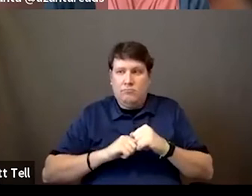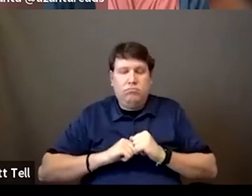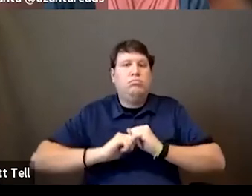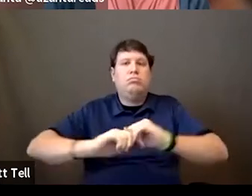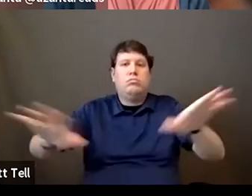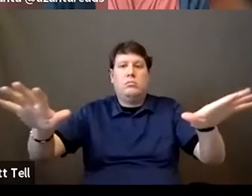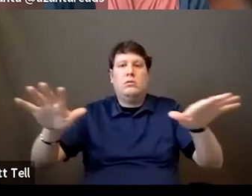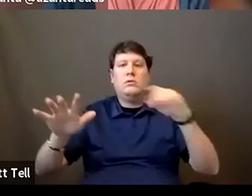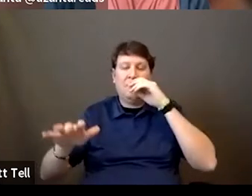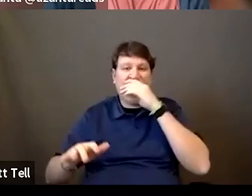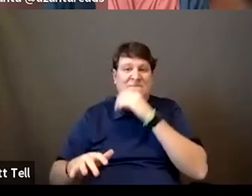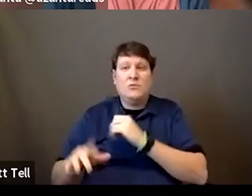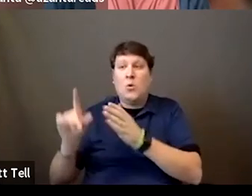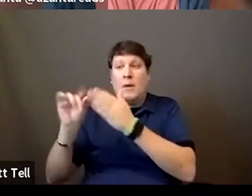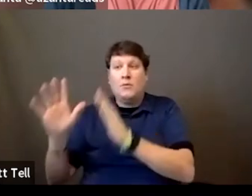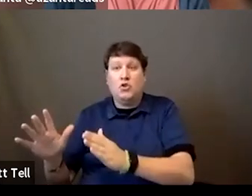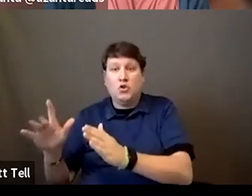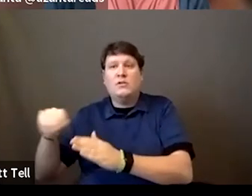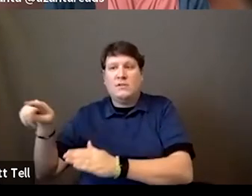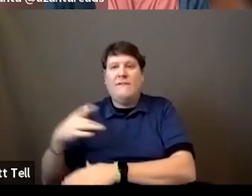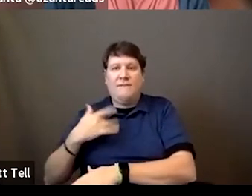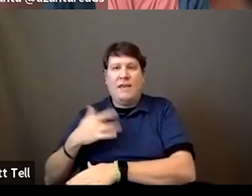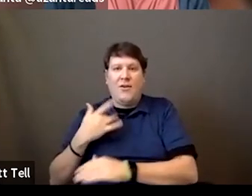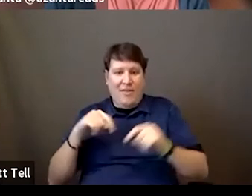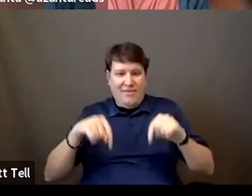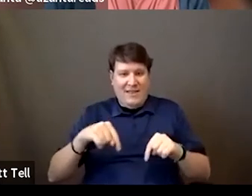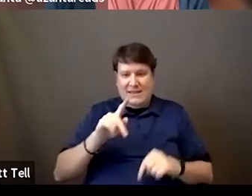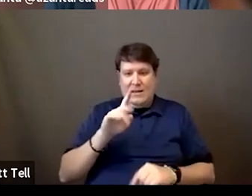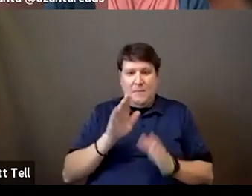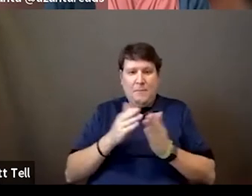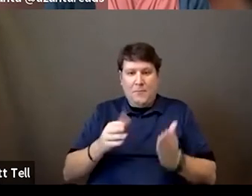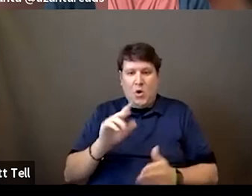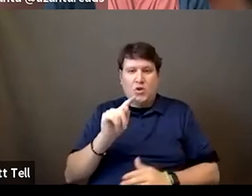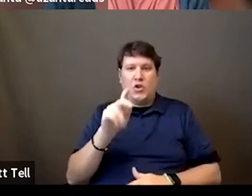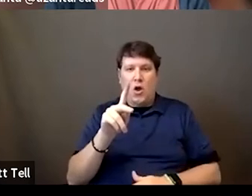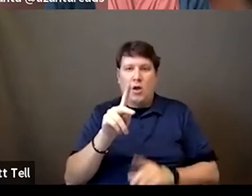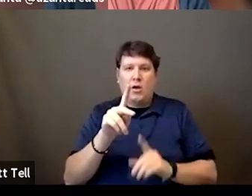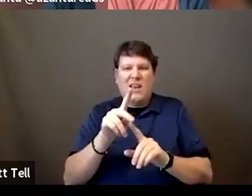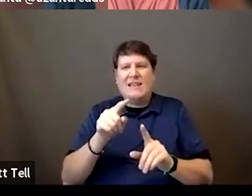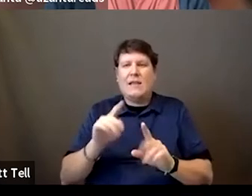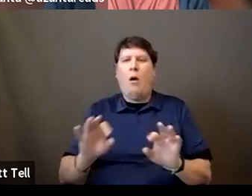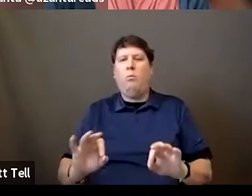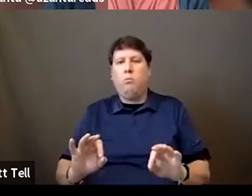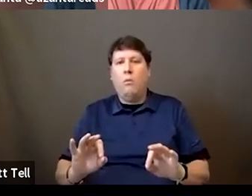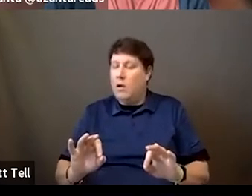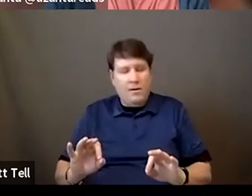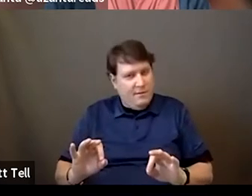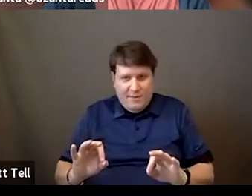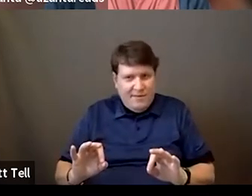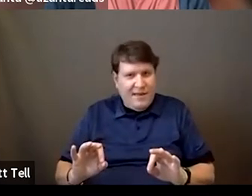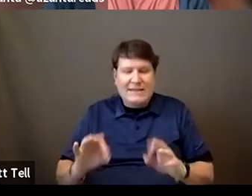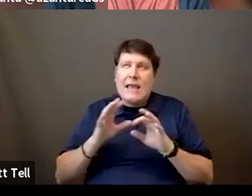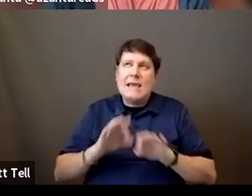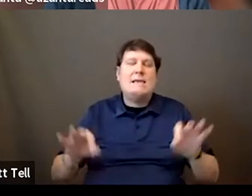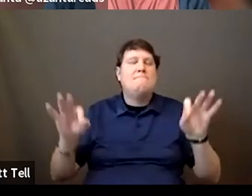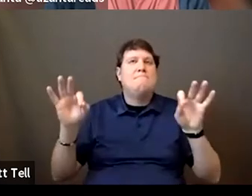BookTok, even though it is very novel in its early stages, it is super powerful when it comes to marketing books. And sometimes it